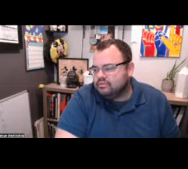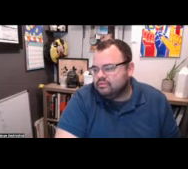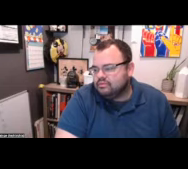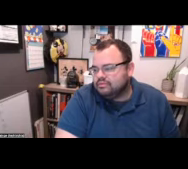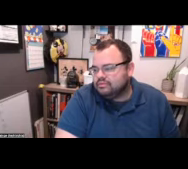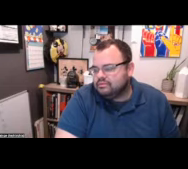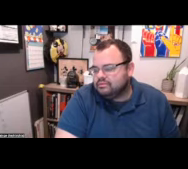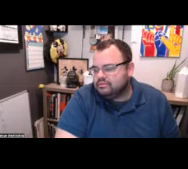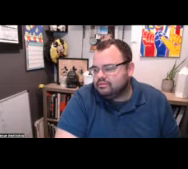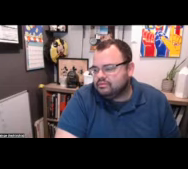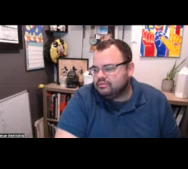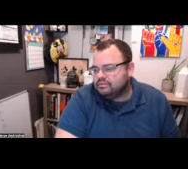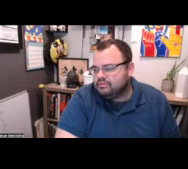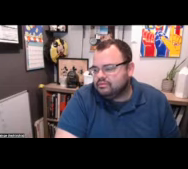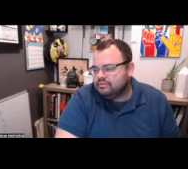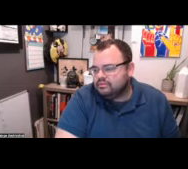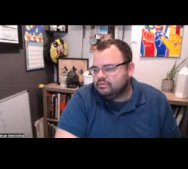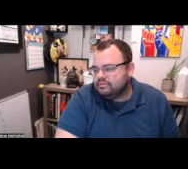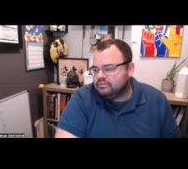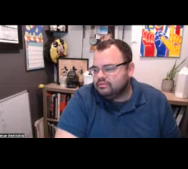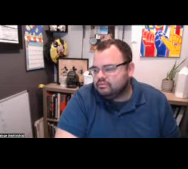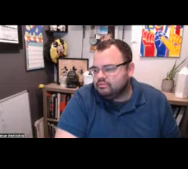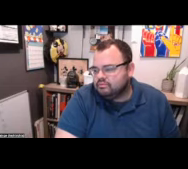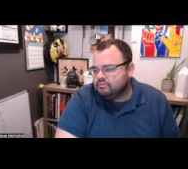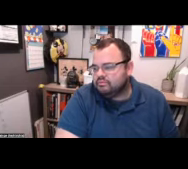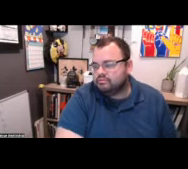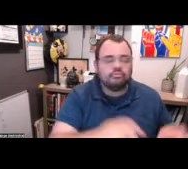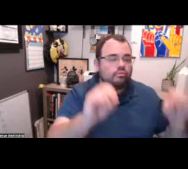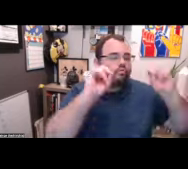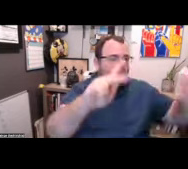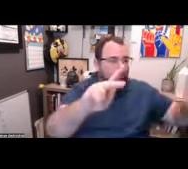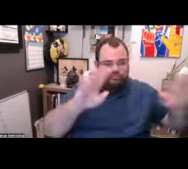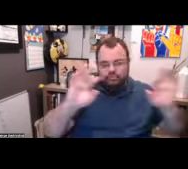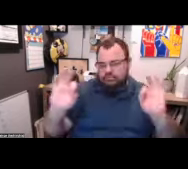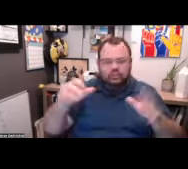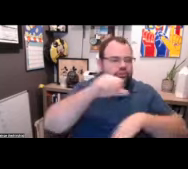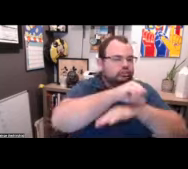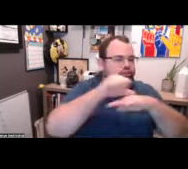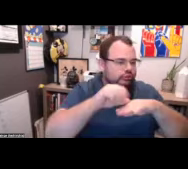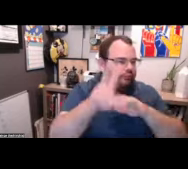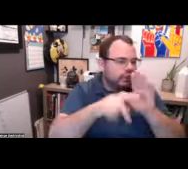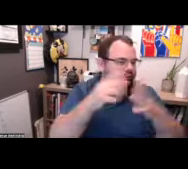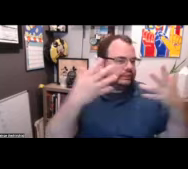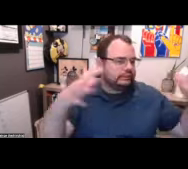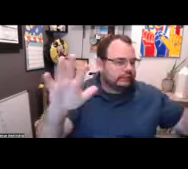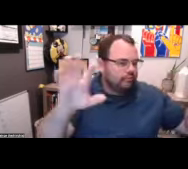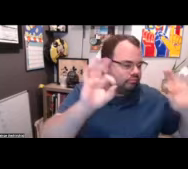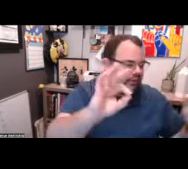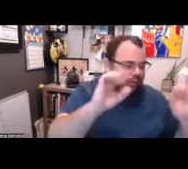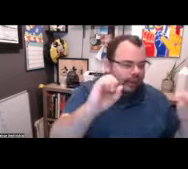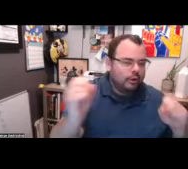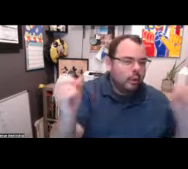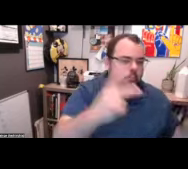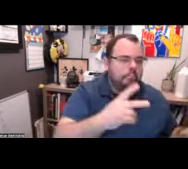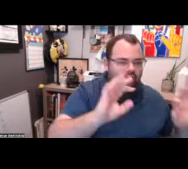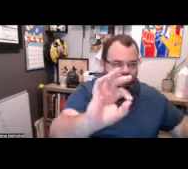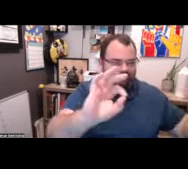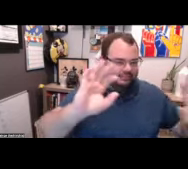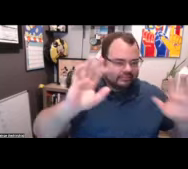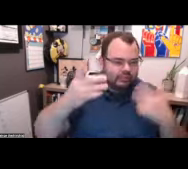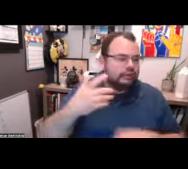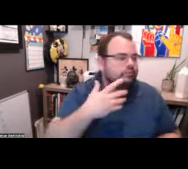home the same day of surgery, and the wound is evaluated 1 week after surgery. The implant is activated 3 weeks Okay, after so that surgery, is the